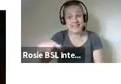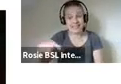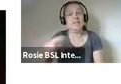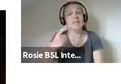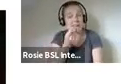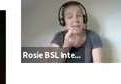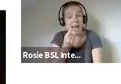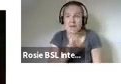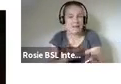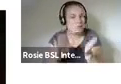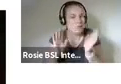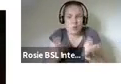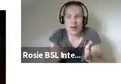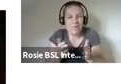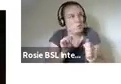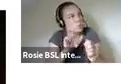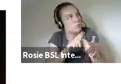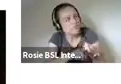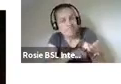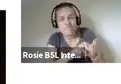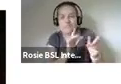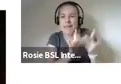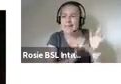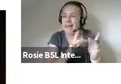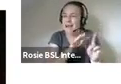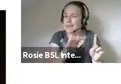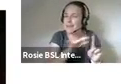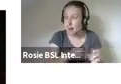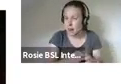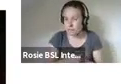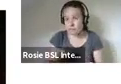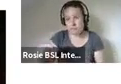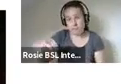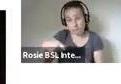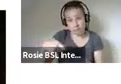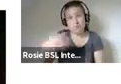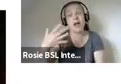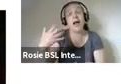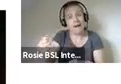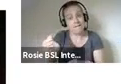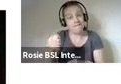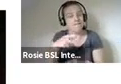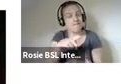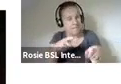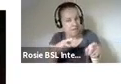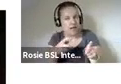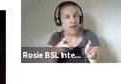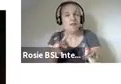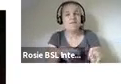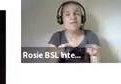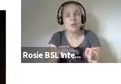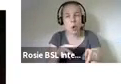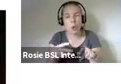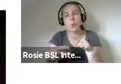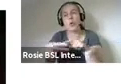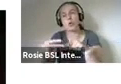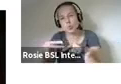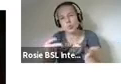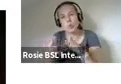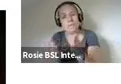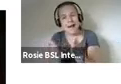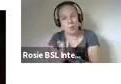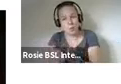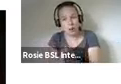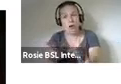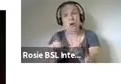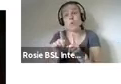on accessing them online. And the flash drives will contain these new ECDE videos and manuals, plus our previous set of training videos